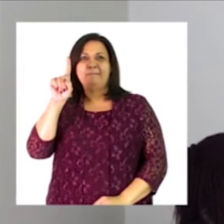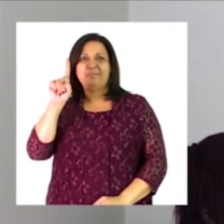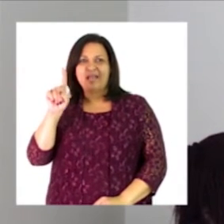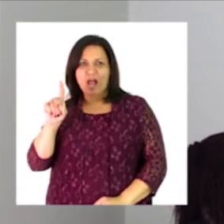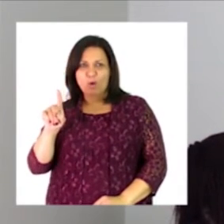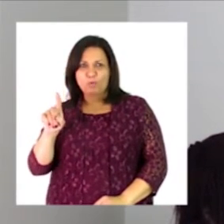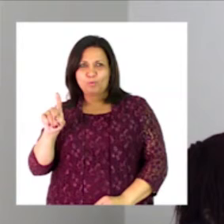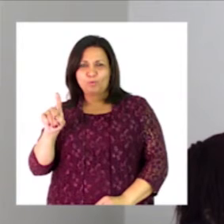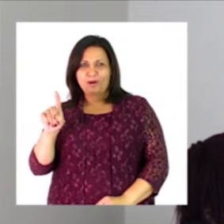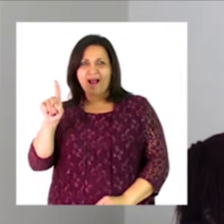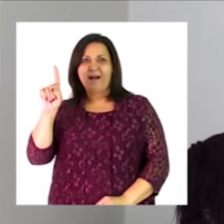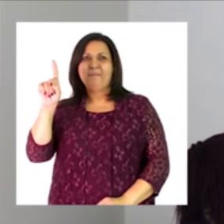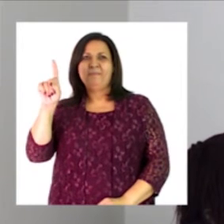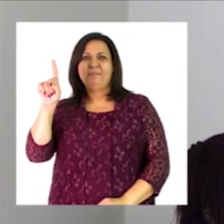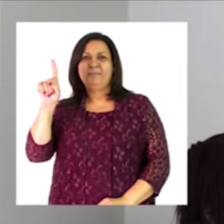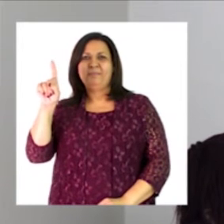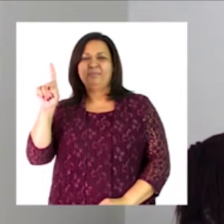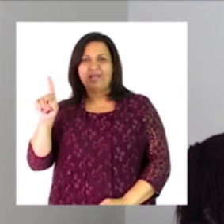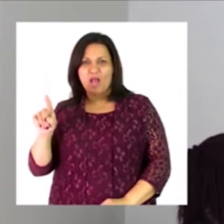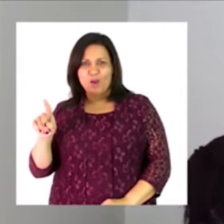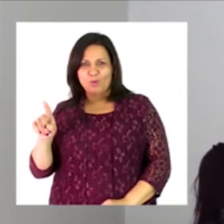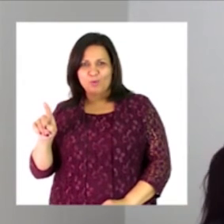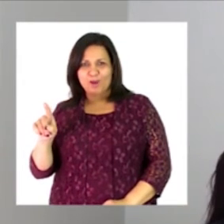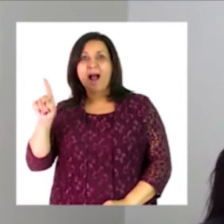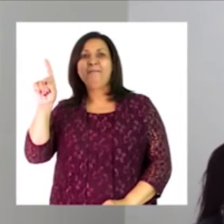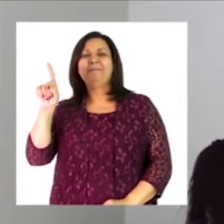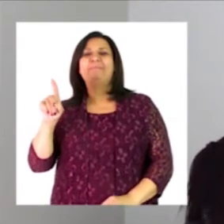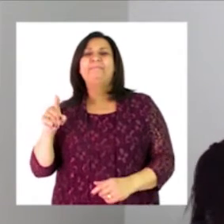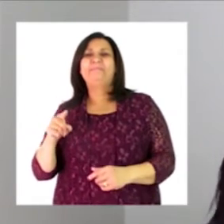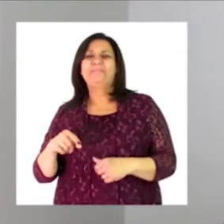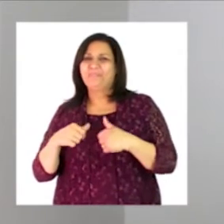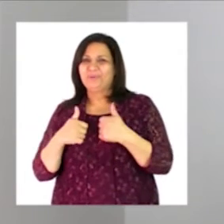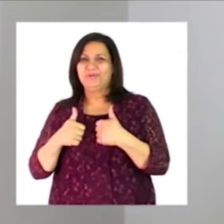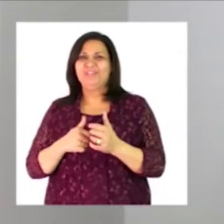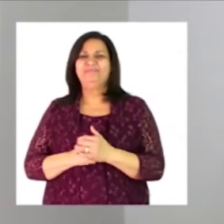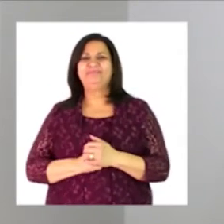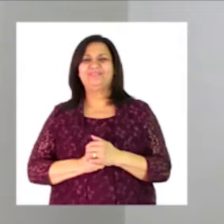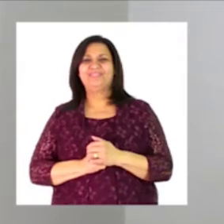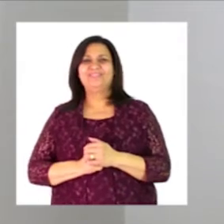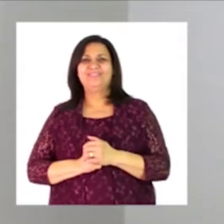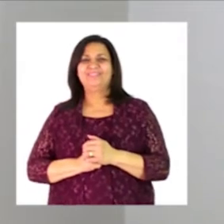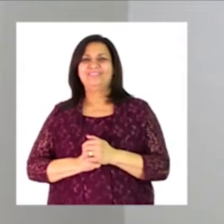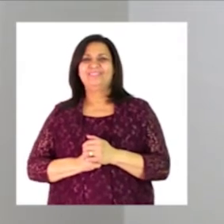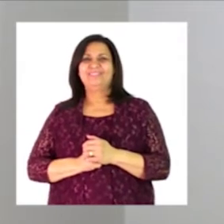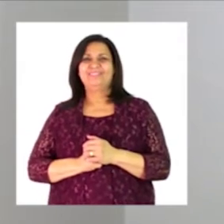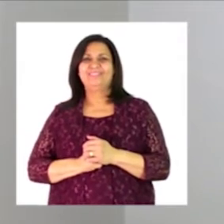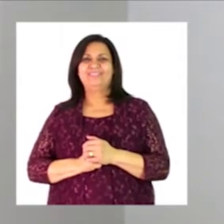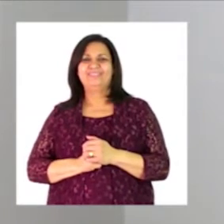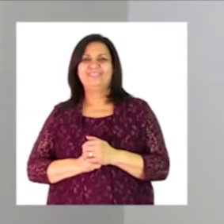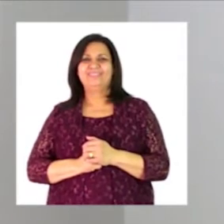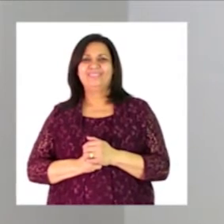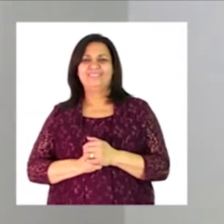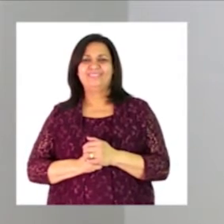end of the dotted line. Well done, my friend. Let's get back to